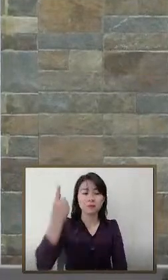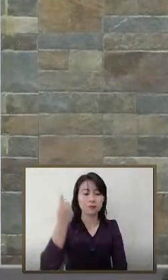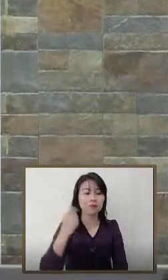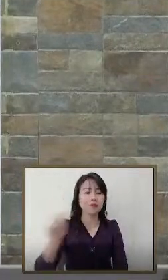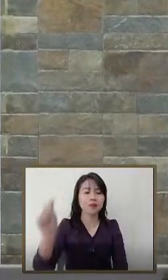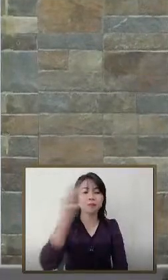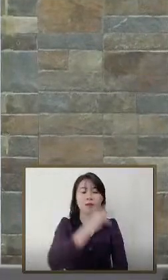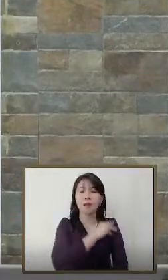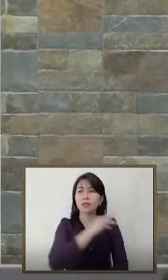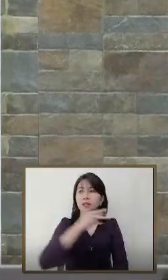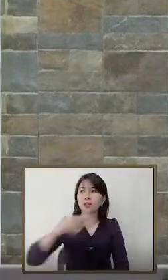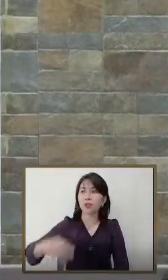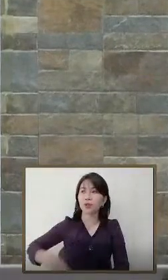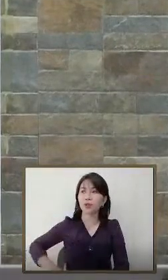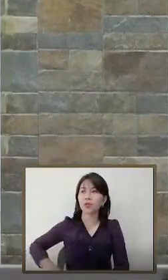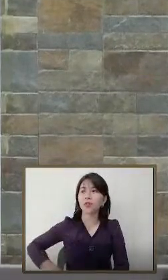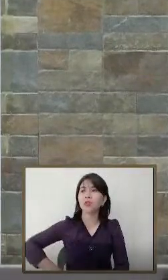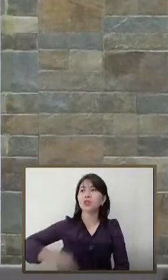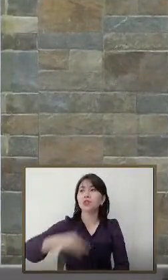voice. The